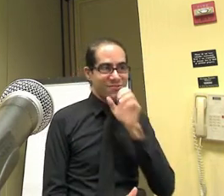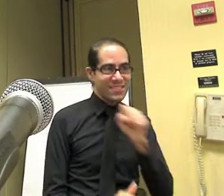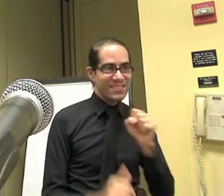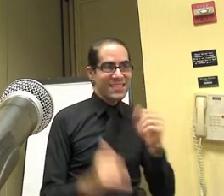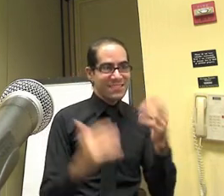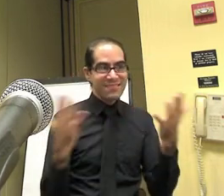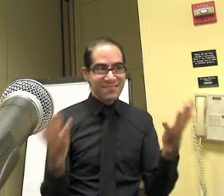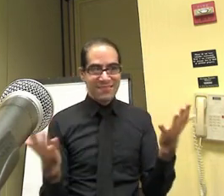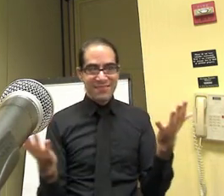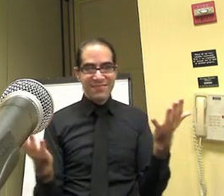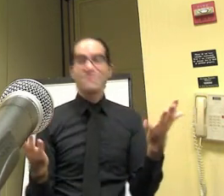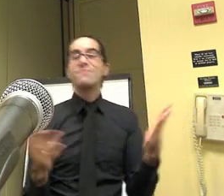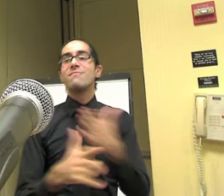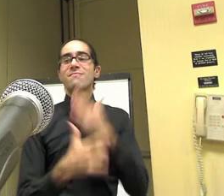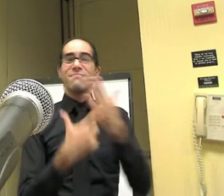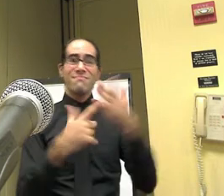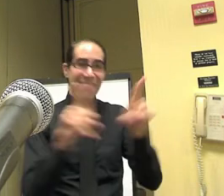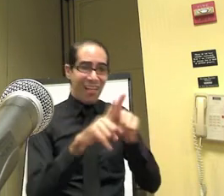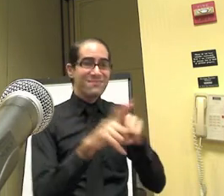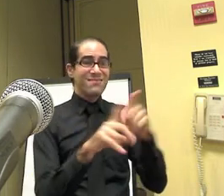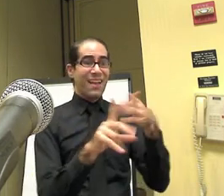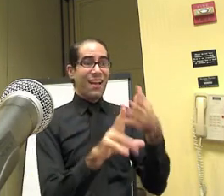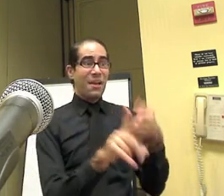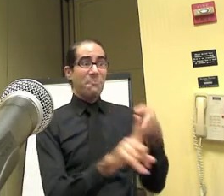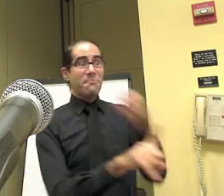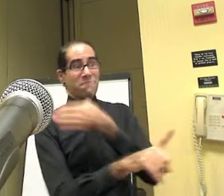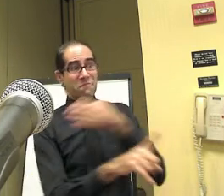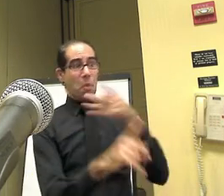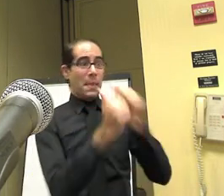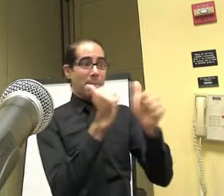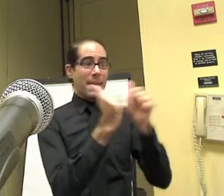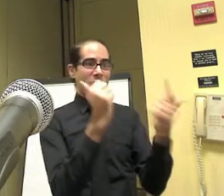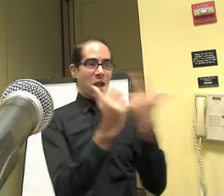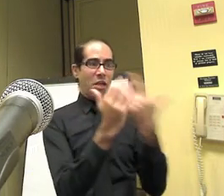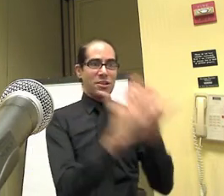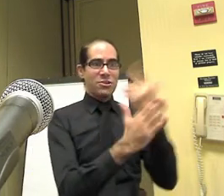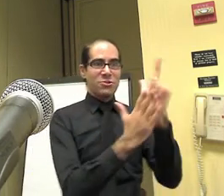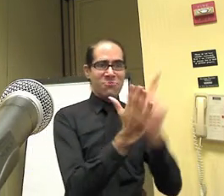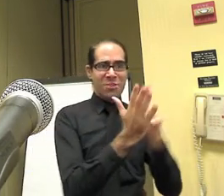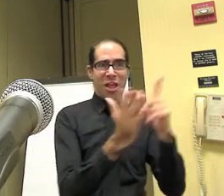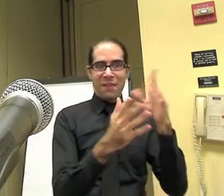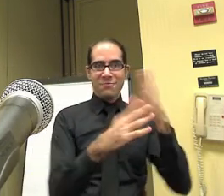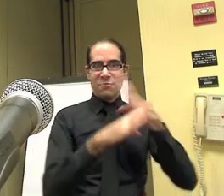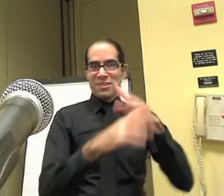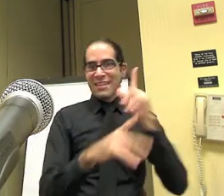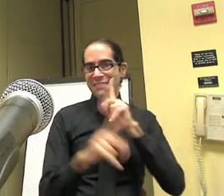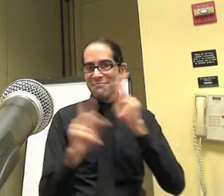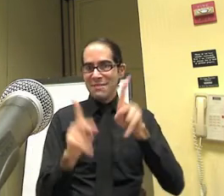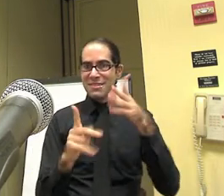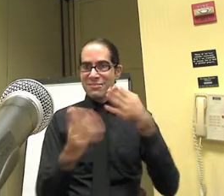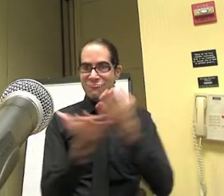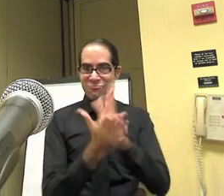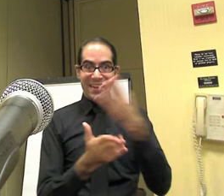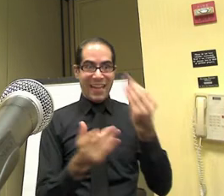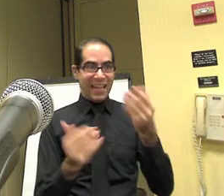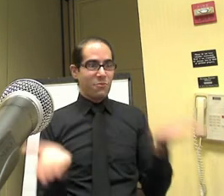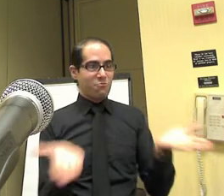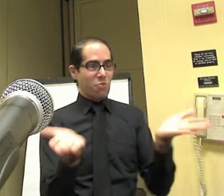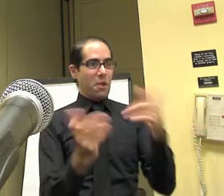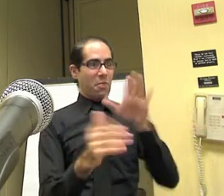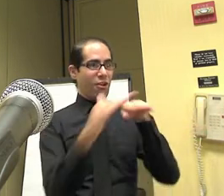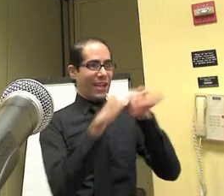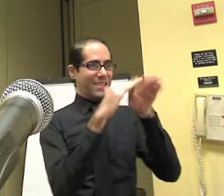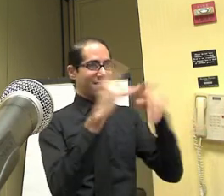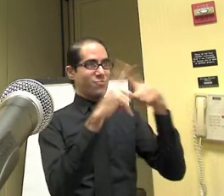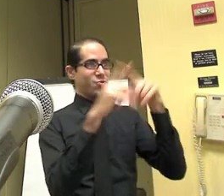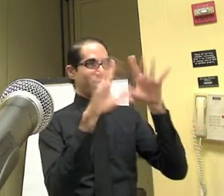group, it's less. American Sign Language itself is less than 200 years old. Before they passed these Americans with